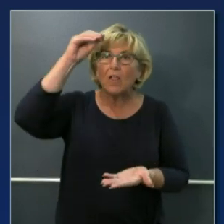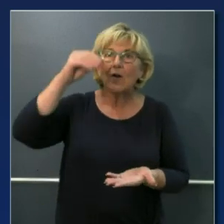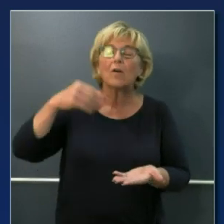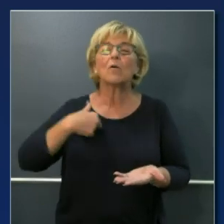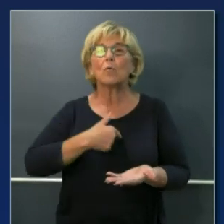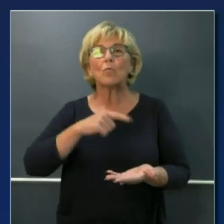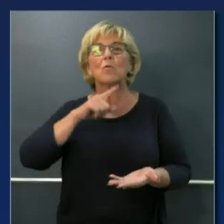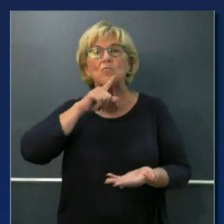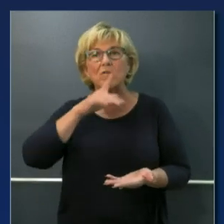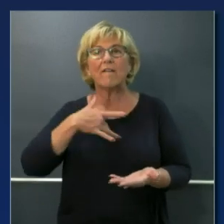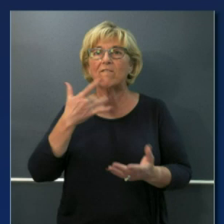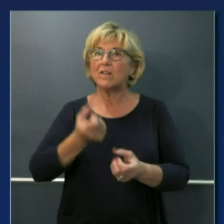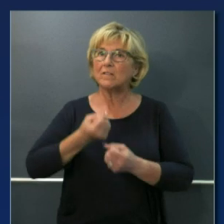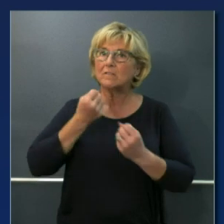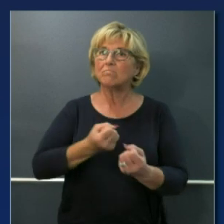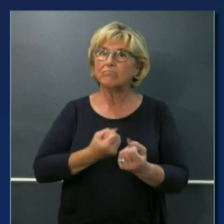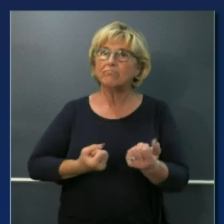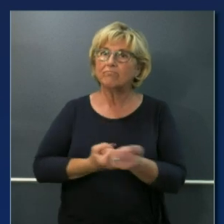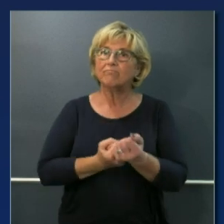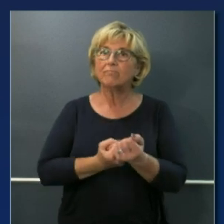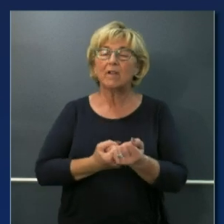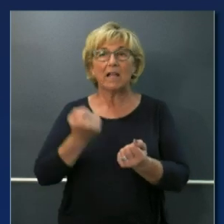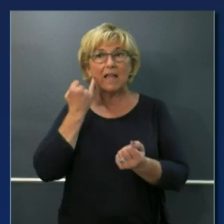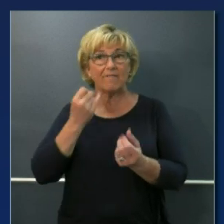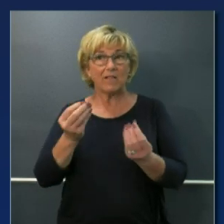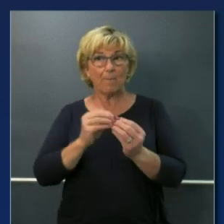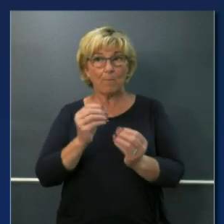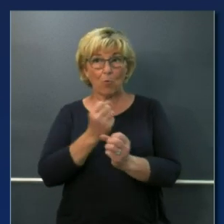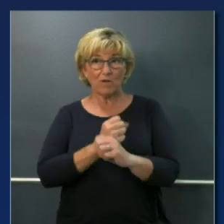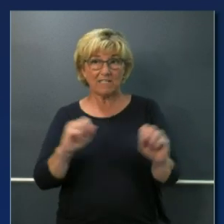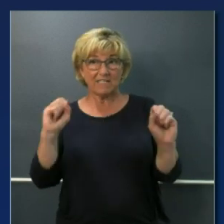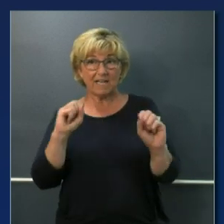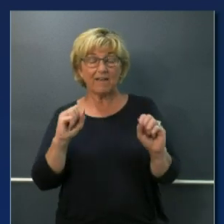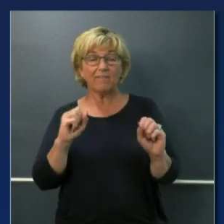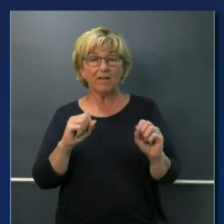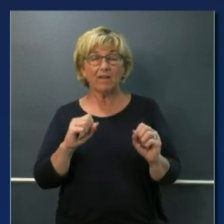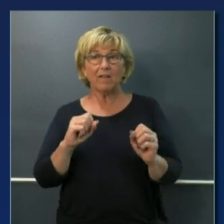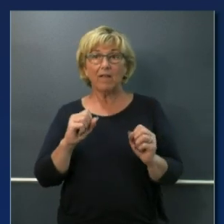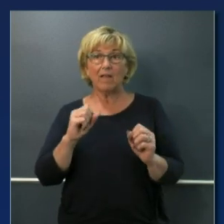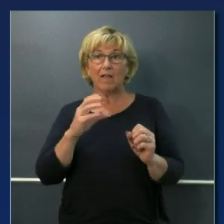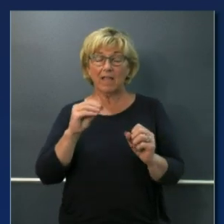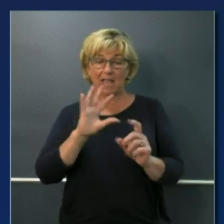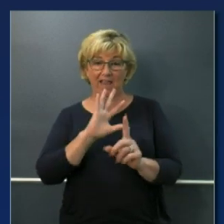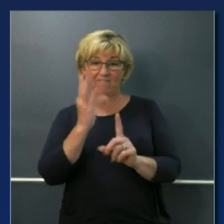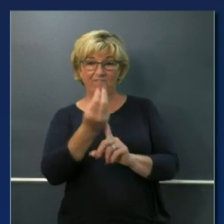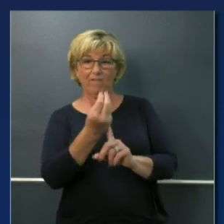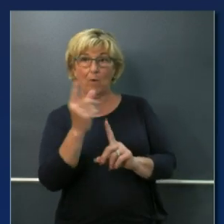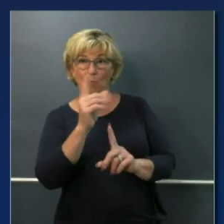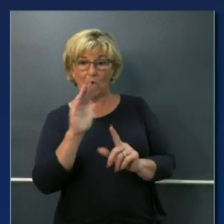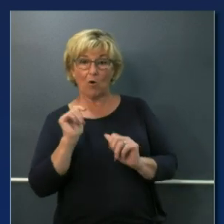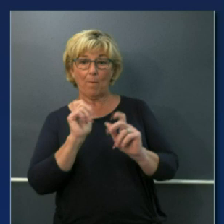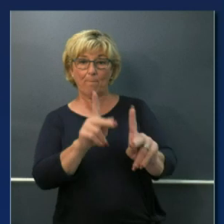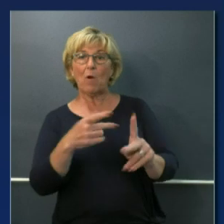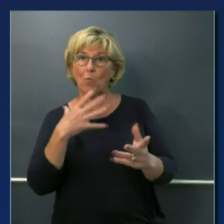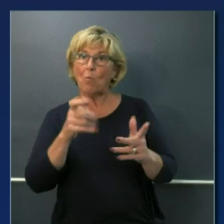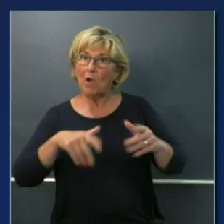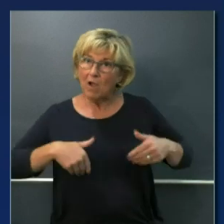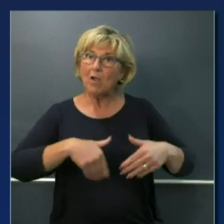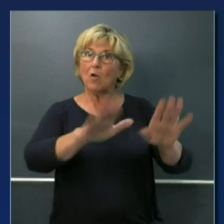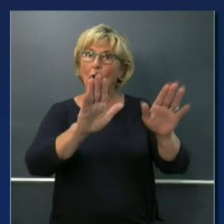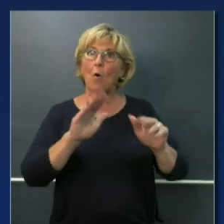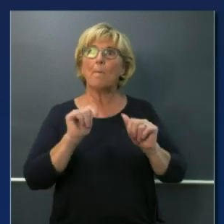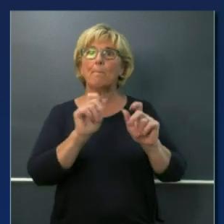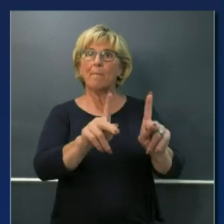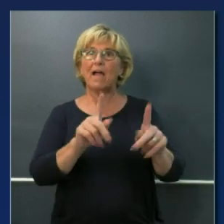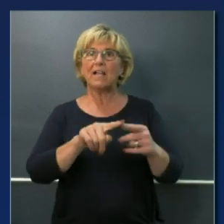really, really feel strongly that when it's safer for them, when we can create environments that allow them to go back, we do want them to go back. We